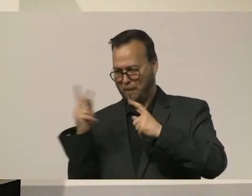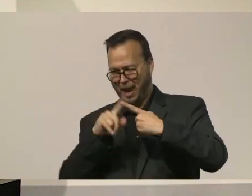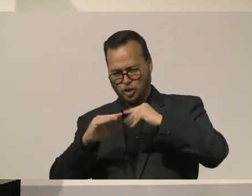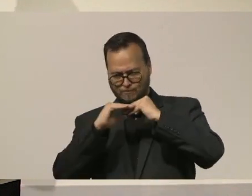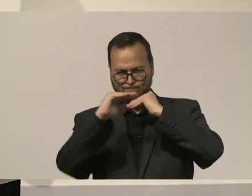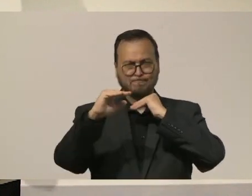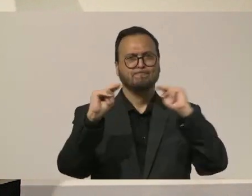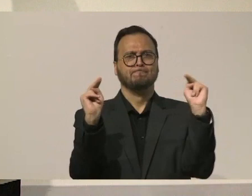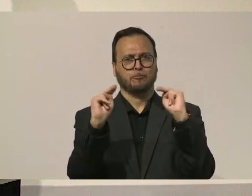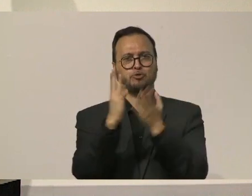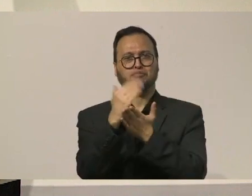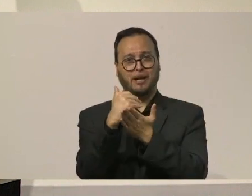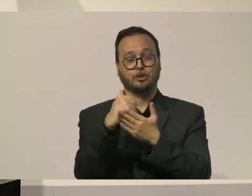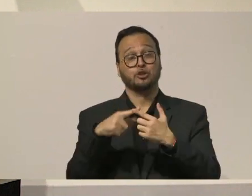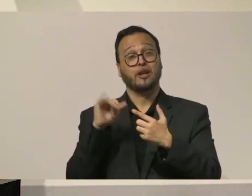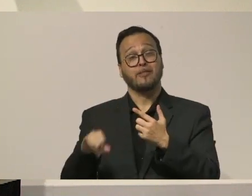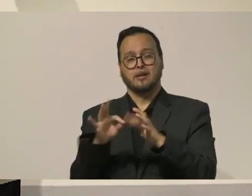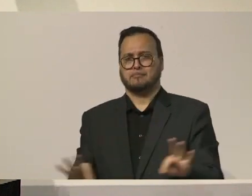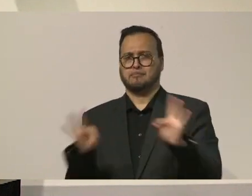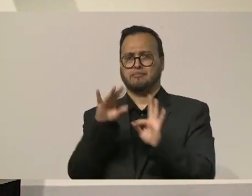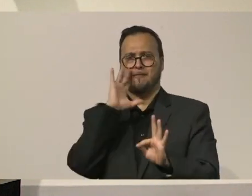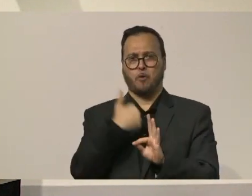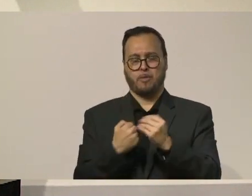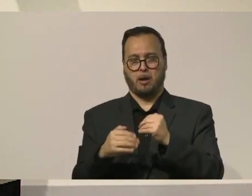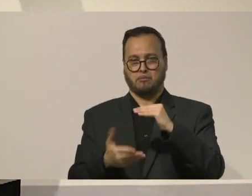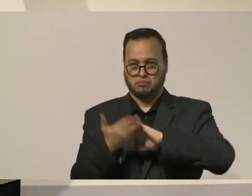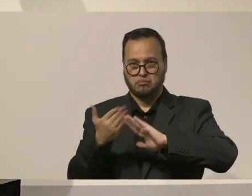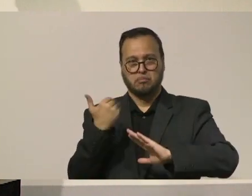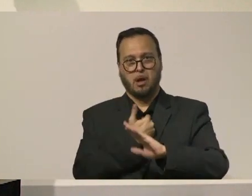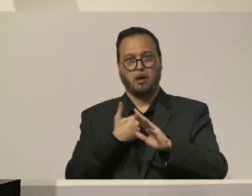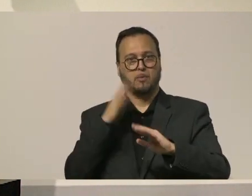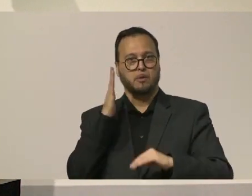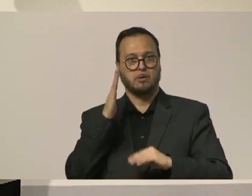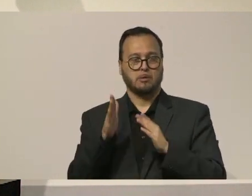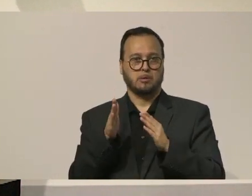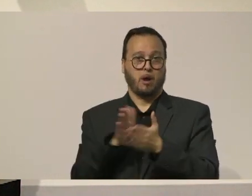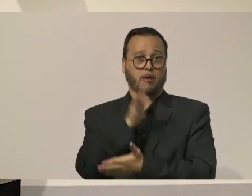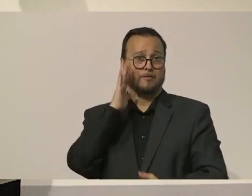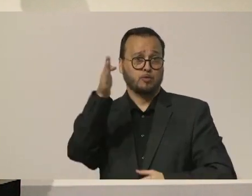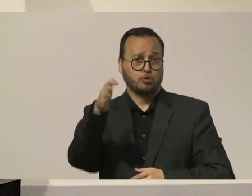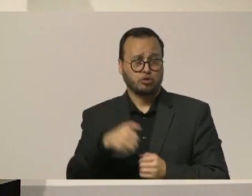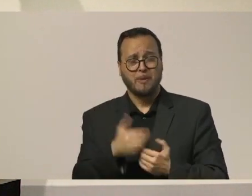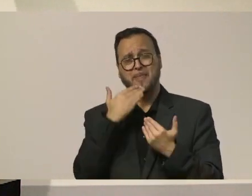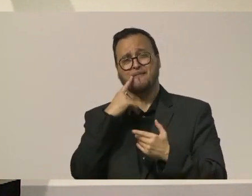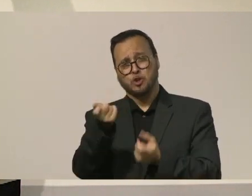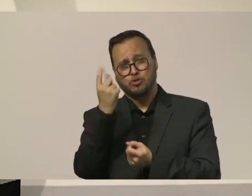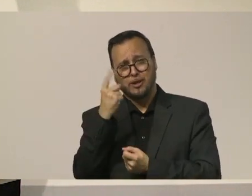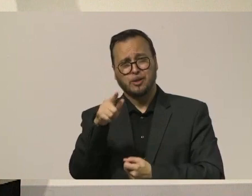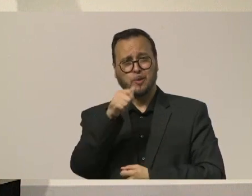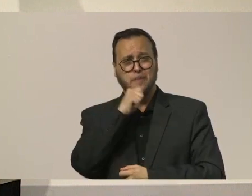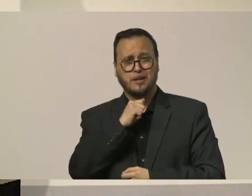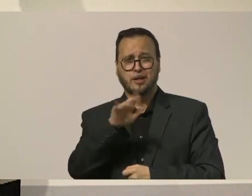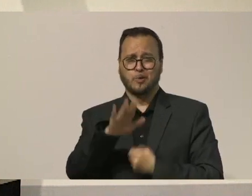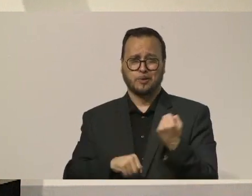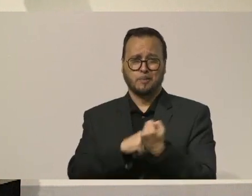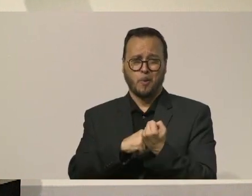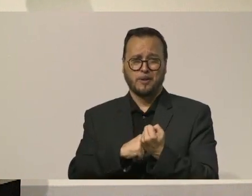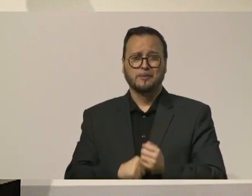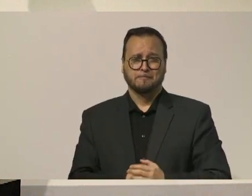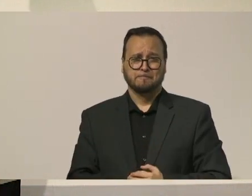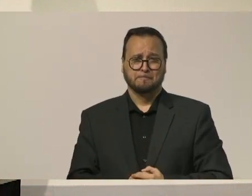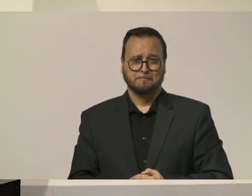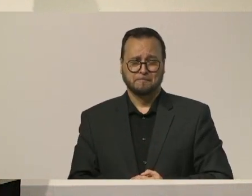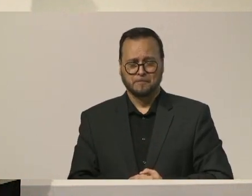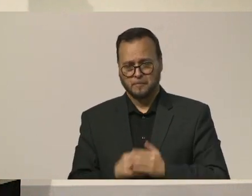footing. This is fundamental for the future of our college. Thank you for your understanding, your patience, and your support.